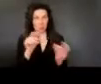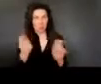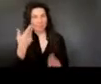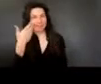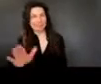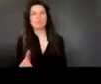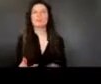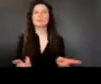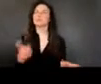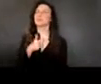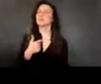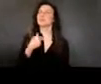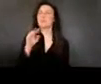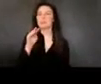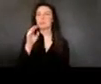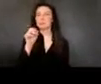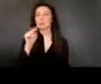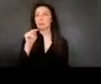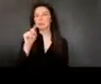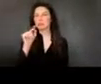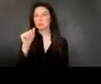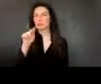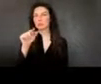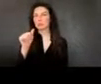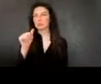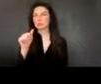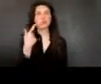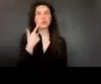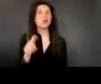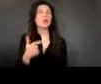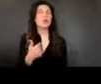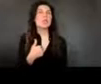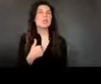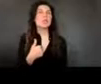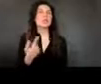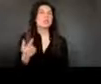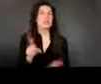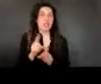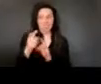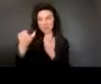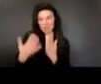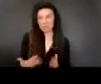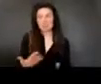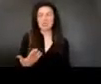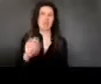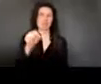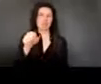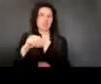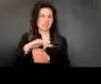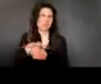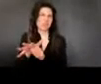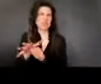Yeah, and for me, I guess just on kind of in a practical way as an artist, it's definitely completely changed my